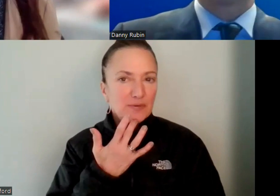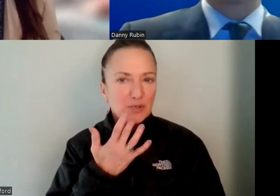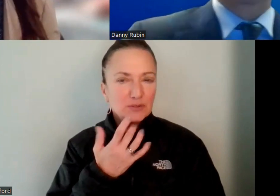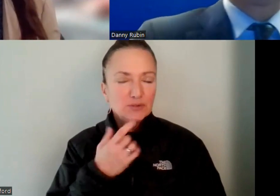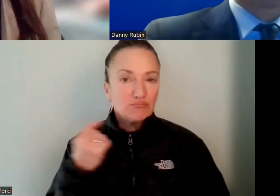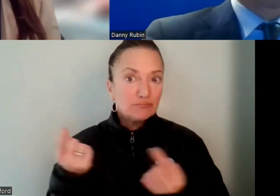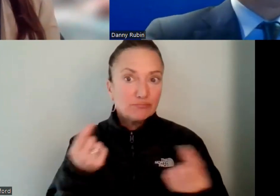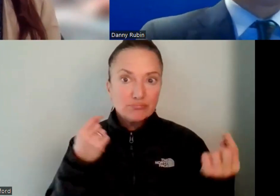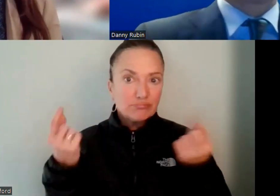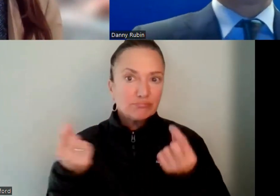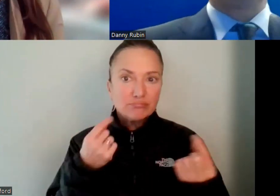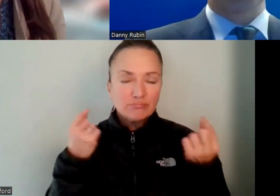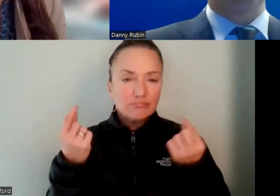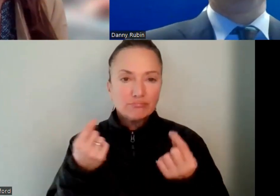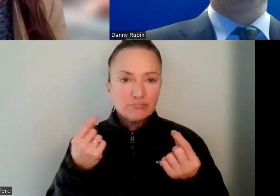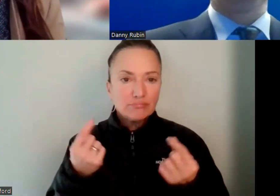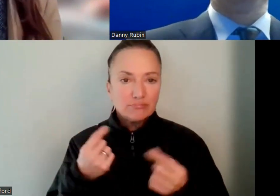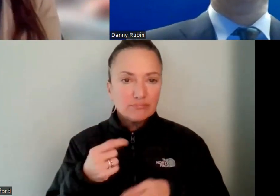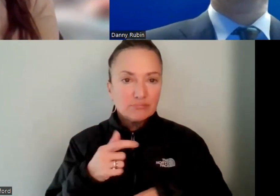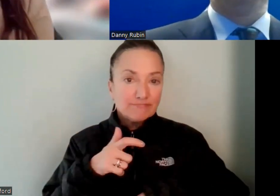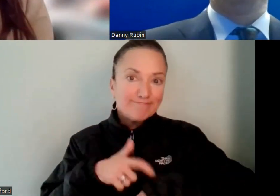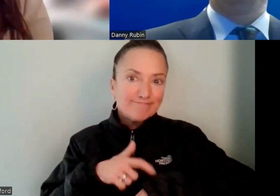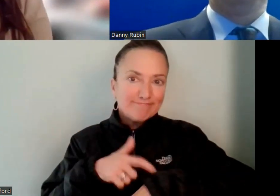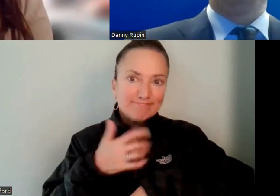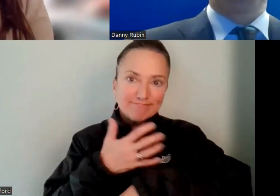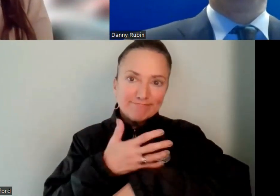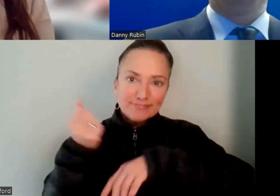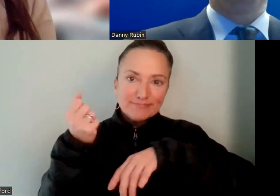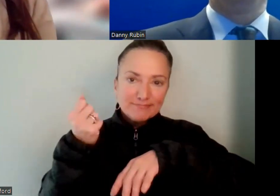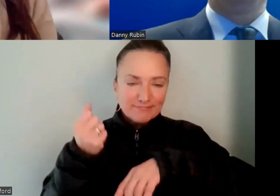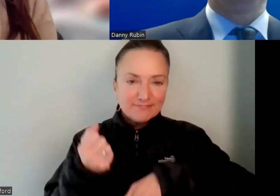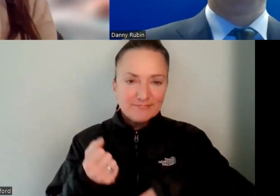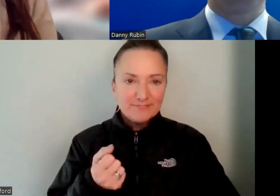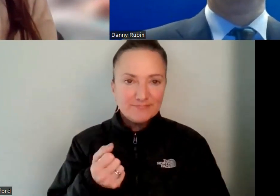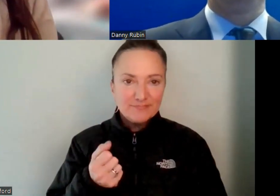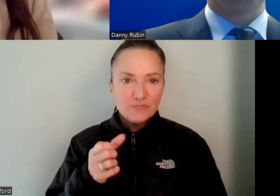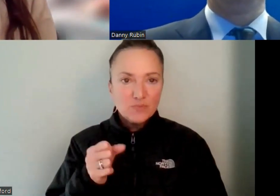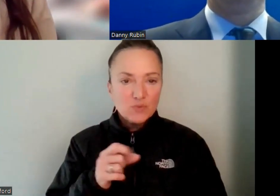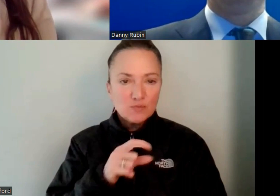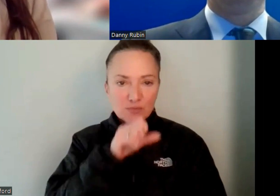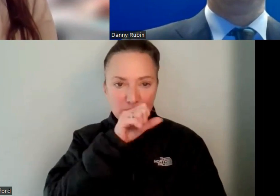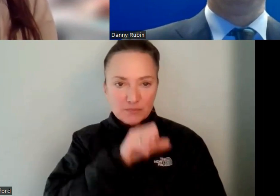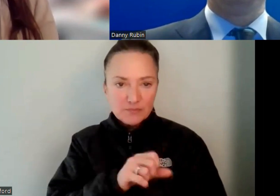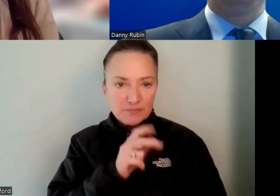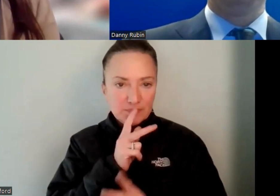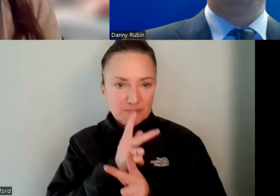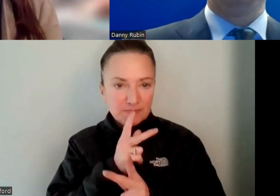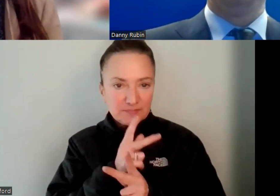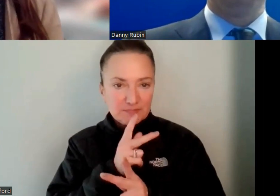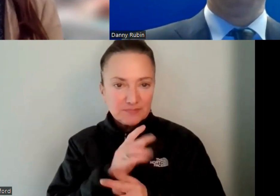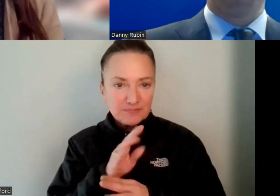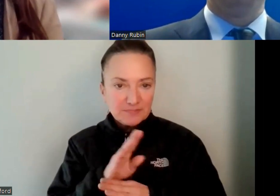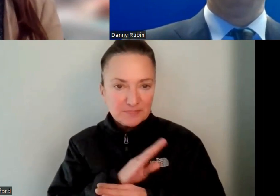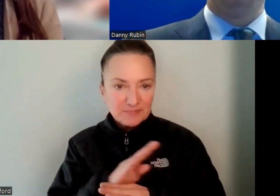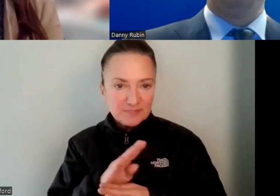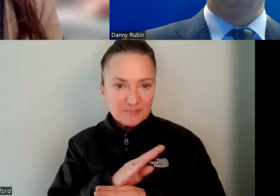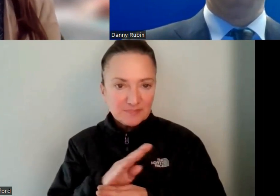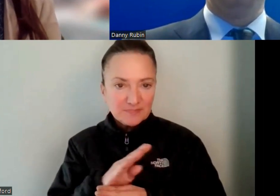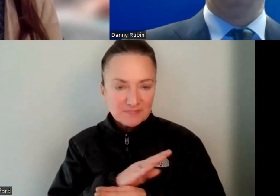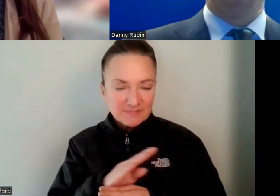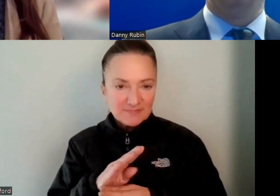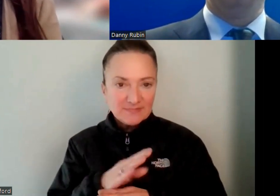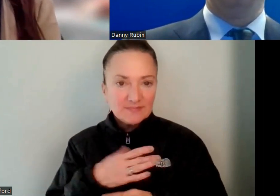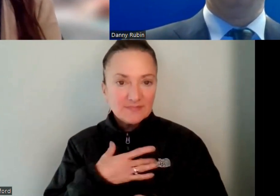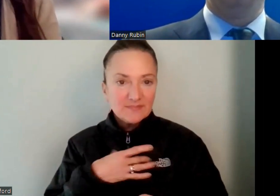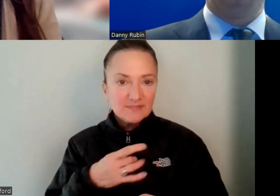at always, because time goes fast too. So I love keeping myself busy, and I really like the environment at CVS